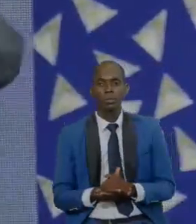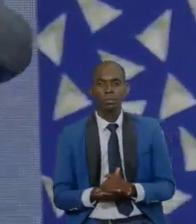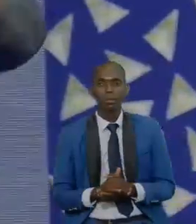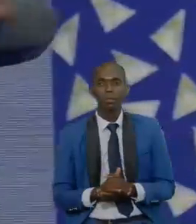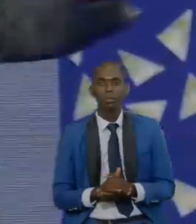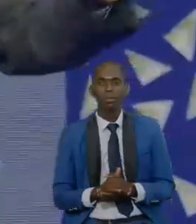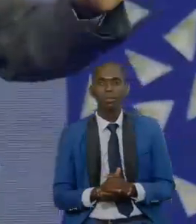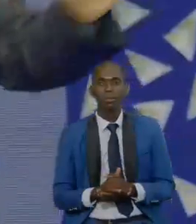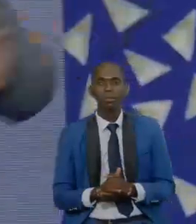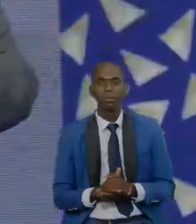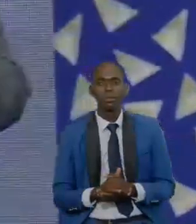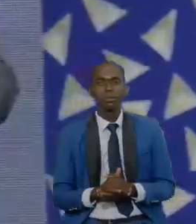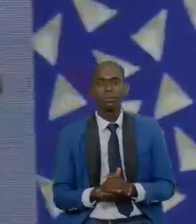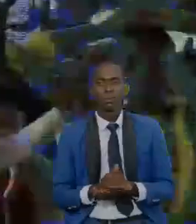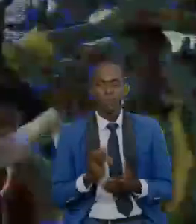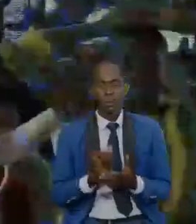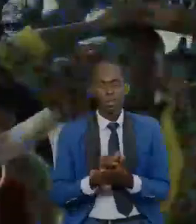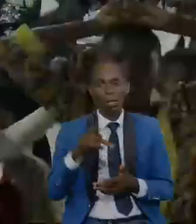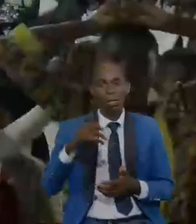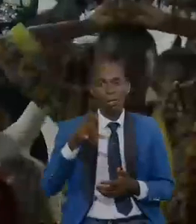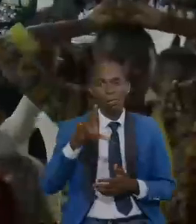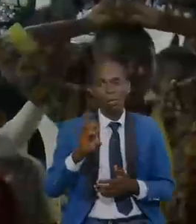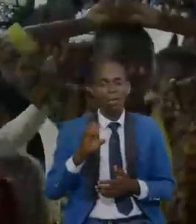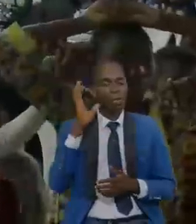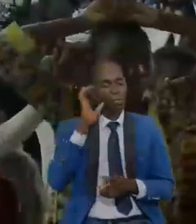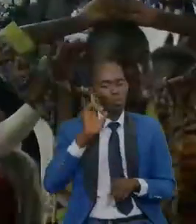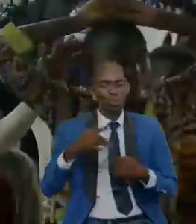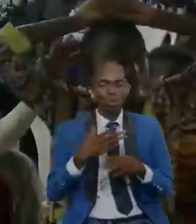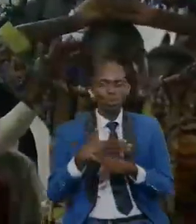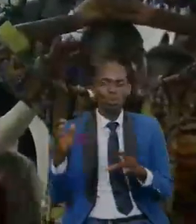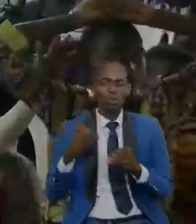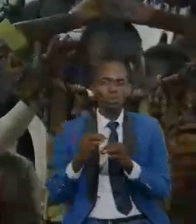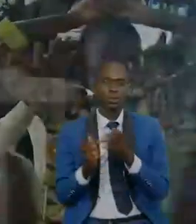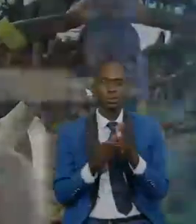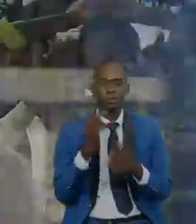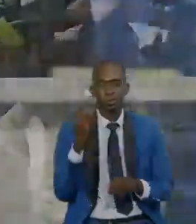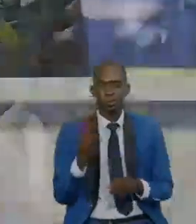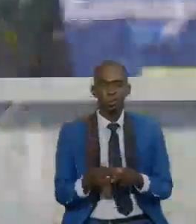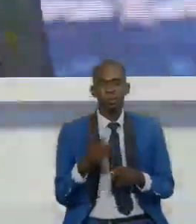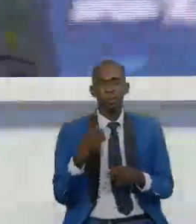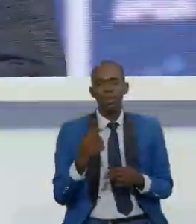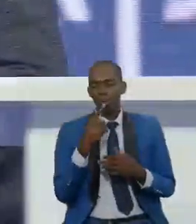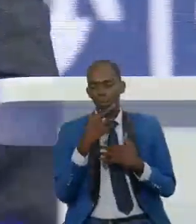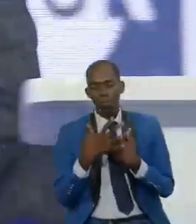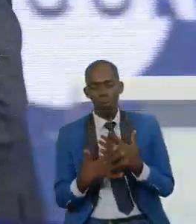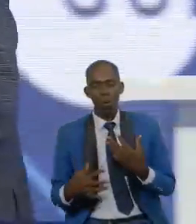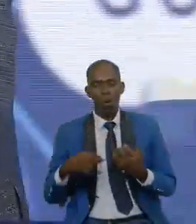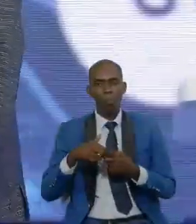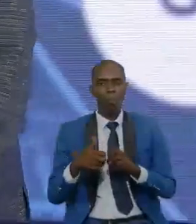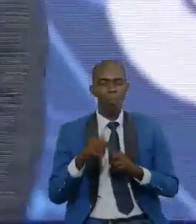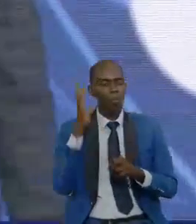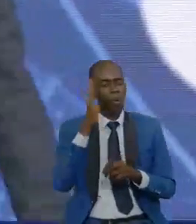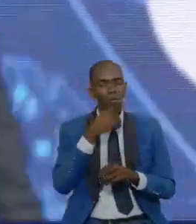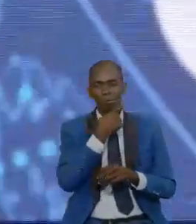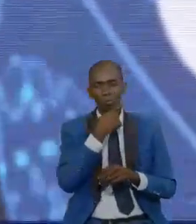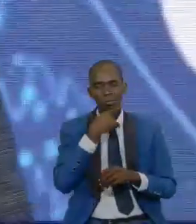That pile will vanish away. The issue of blood will dry up.